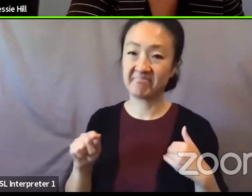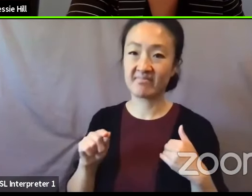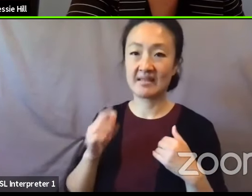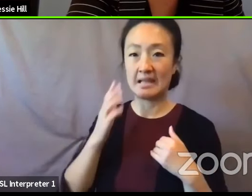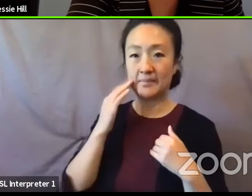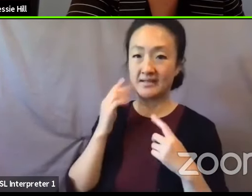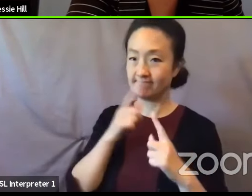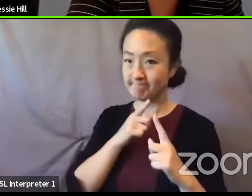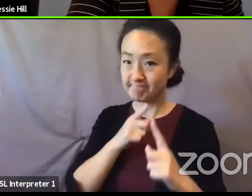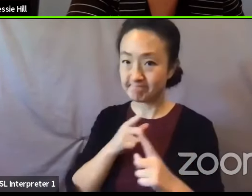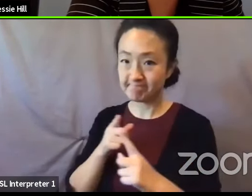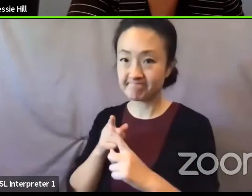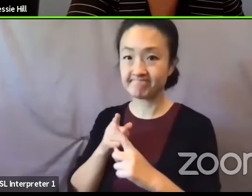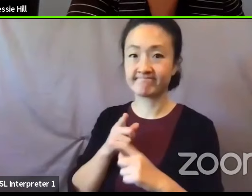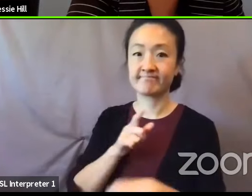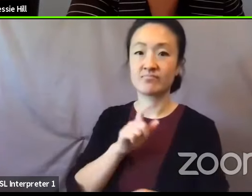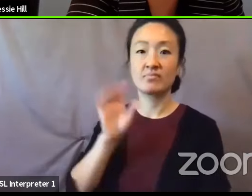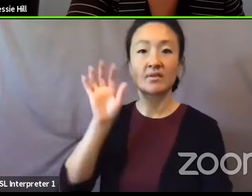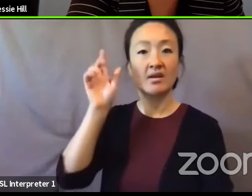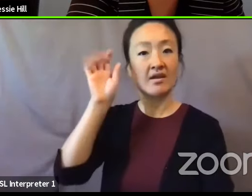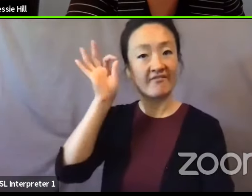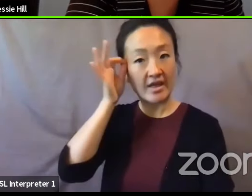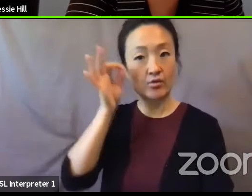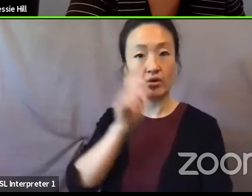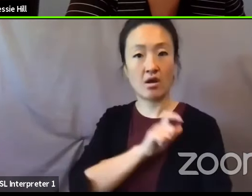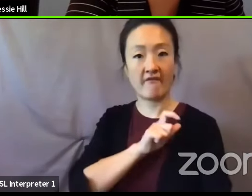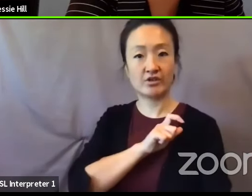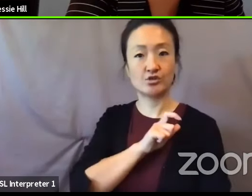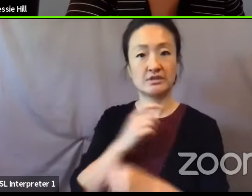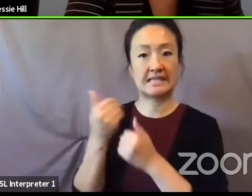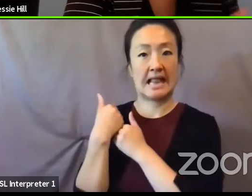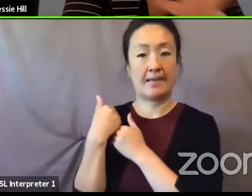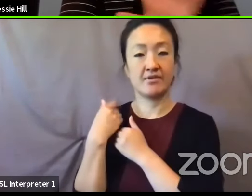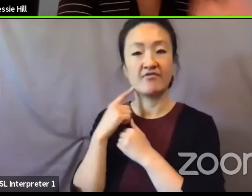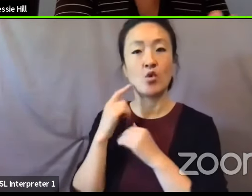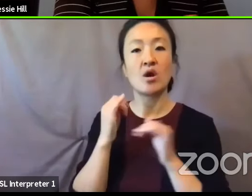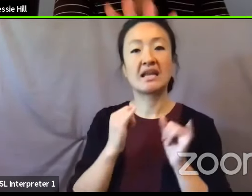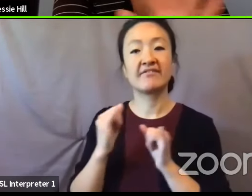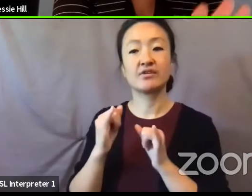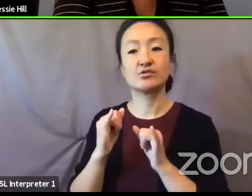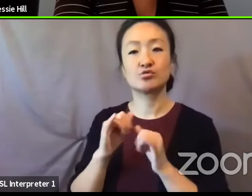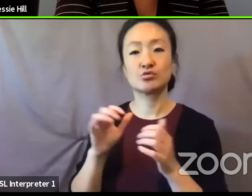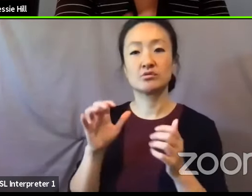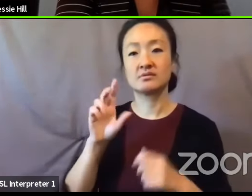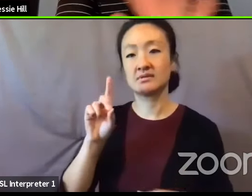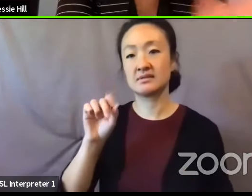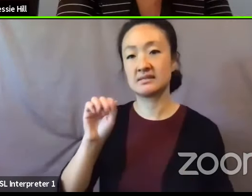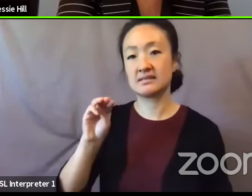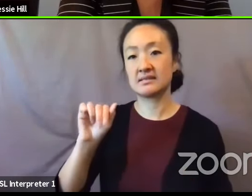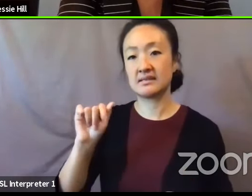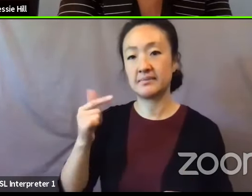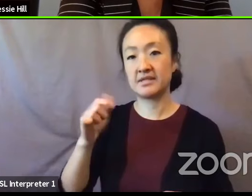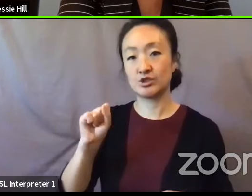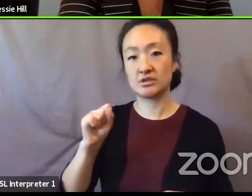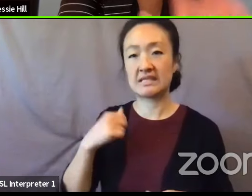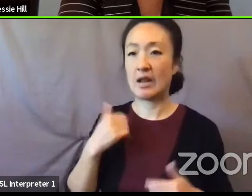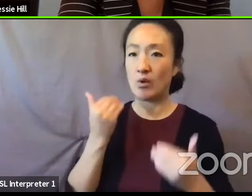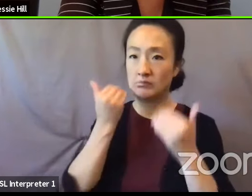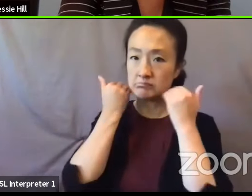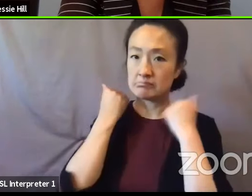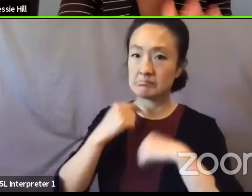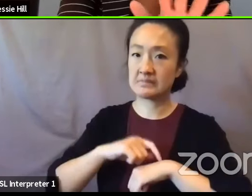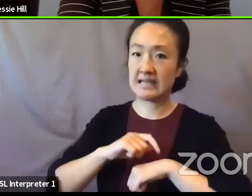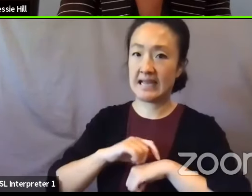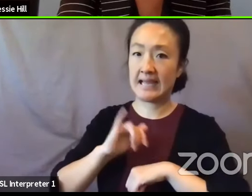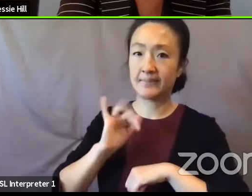officers individually liable for damages. I don't know if there's another question. I don't want to take up the time if there are, but I just wanted to